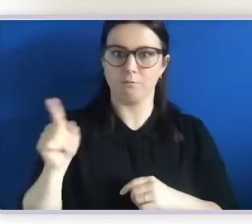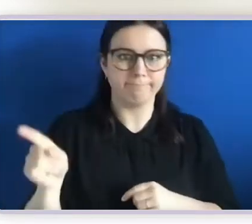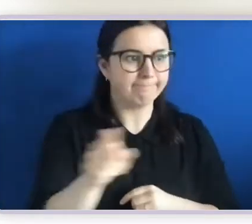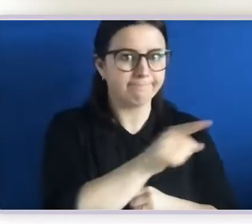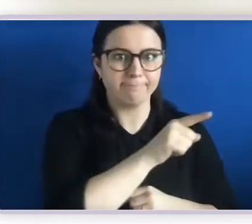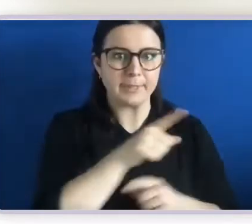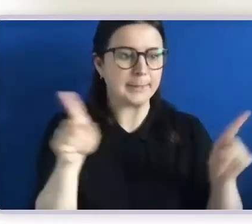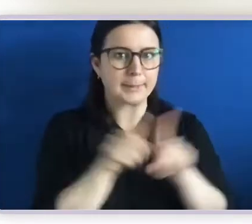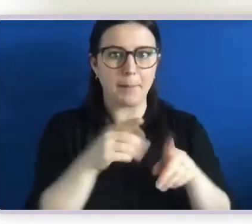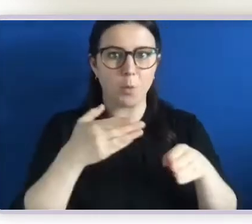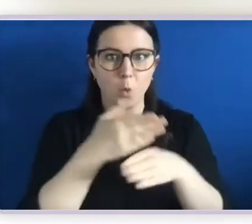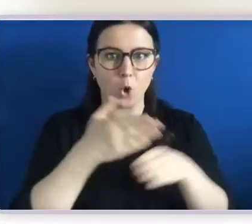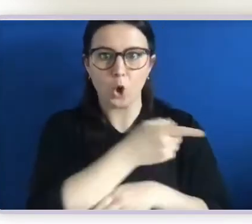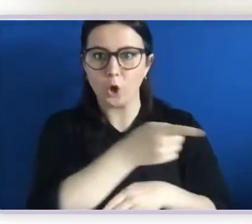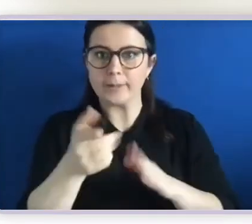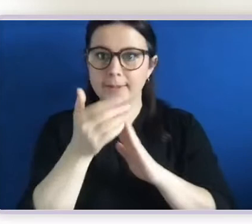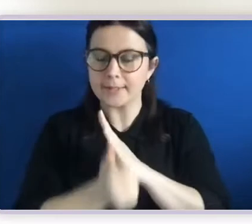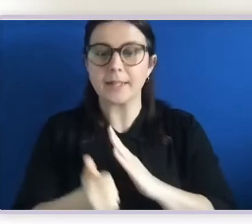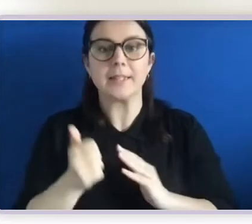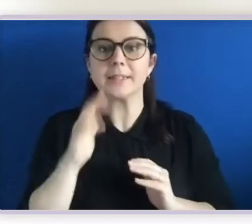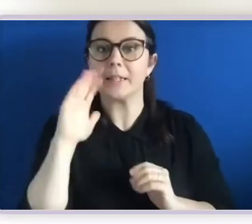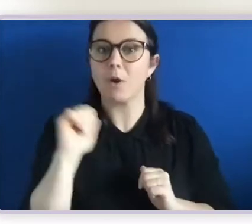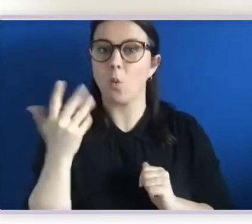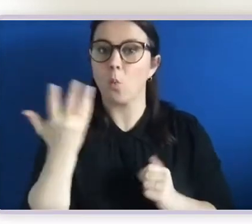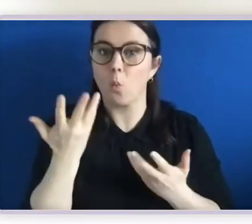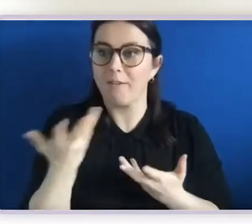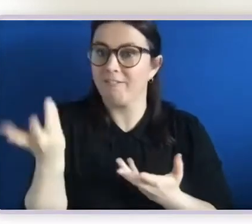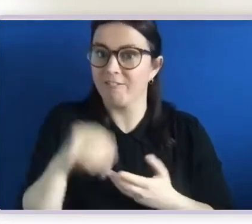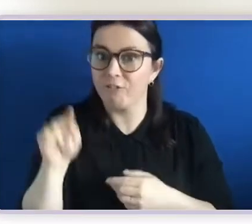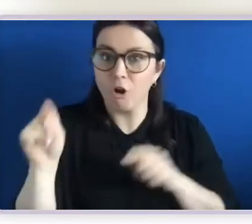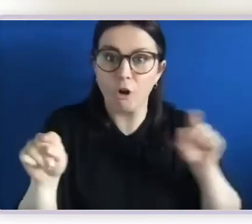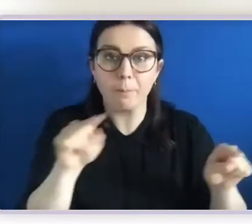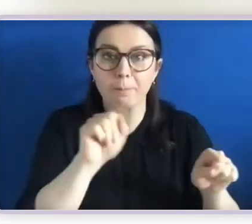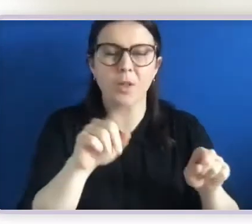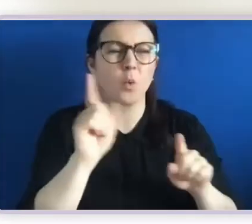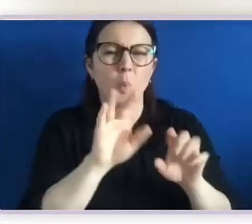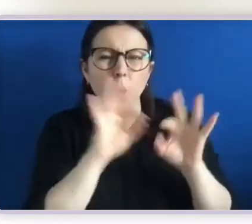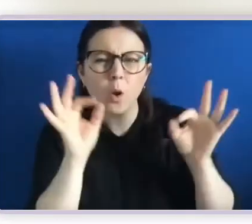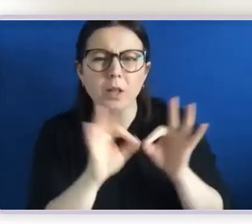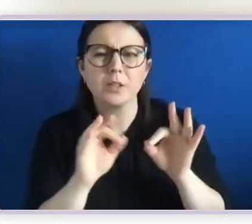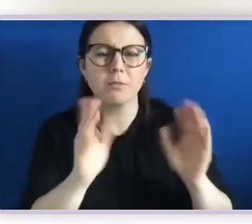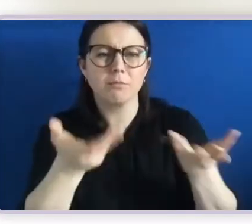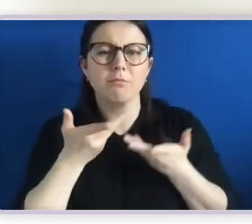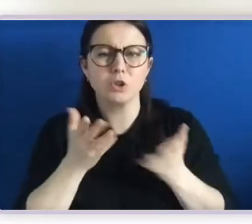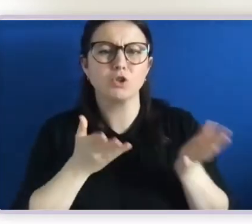from or which service provides which organisation provides their service.